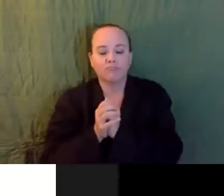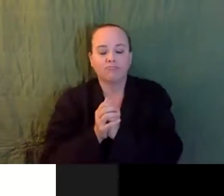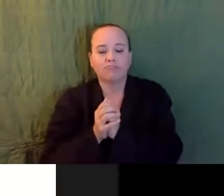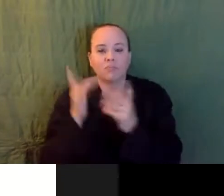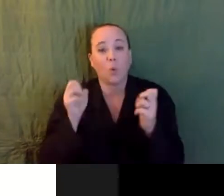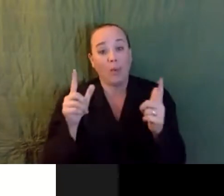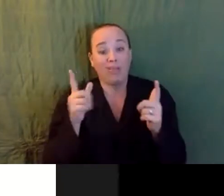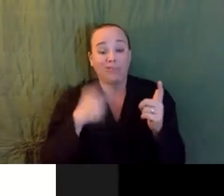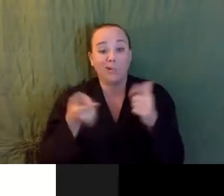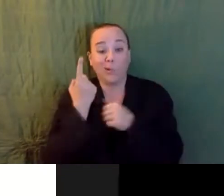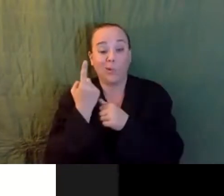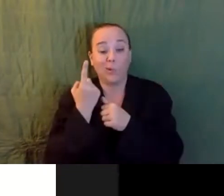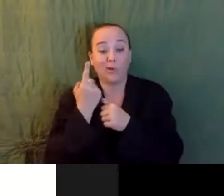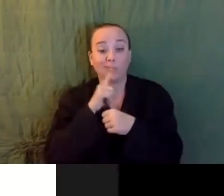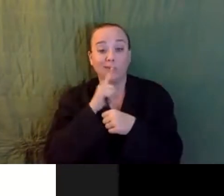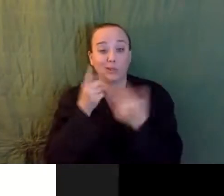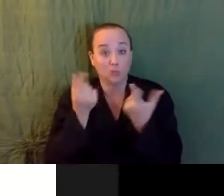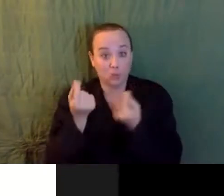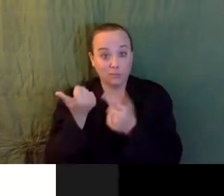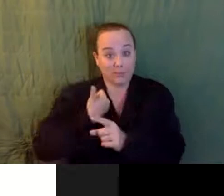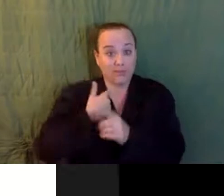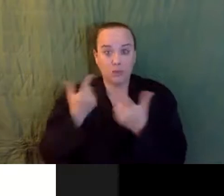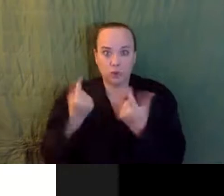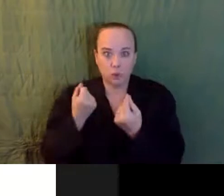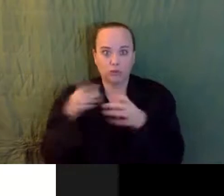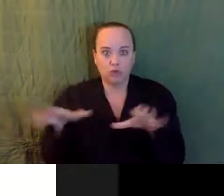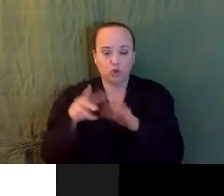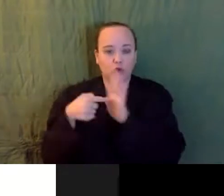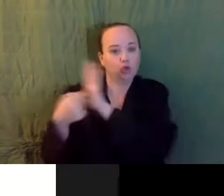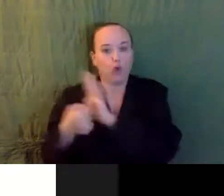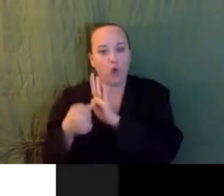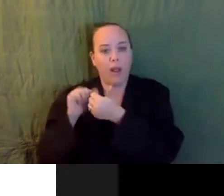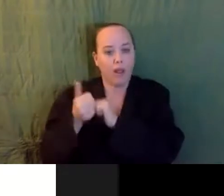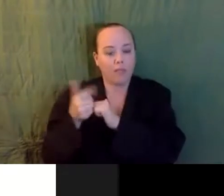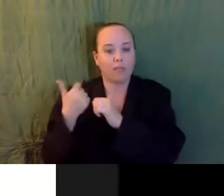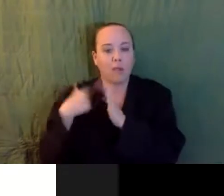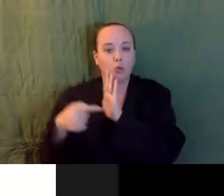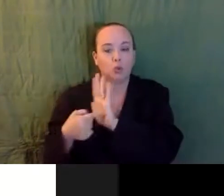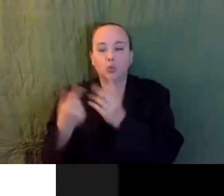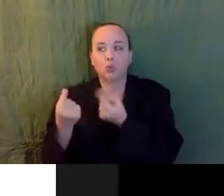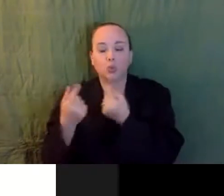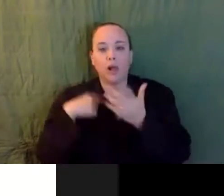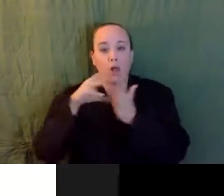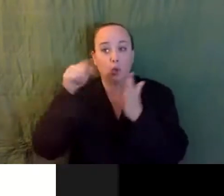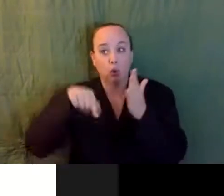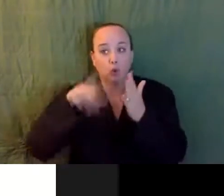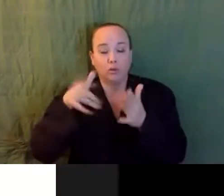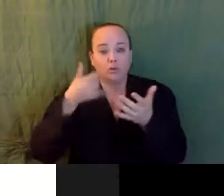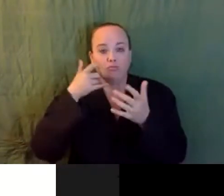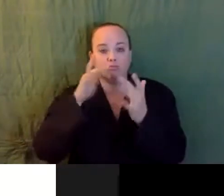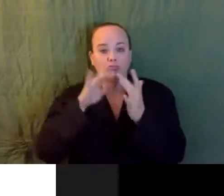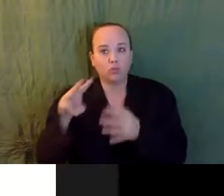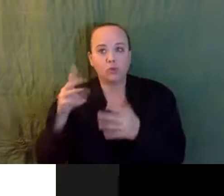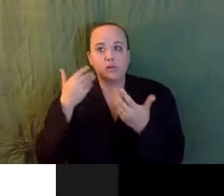Well, one, by actually doing it. I think that, I've learned something on this call. I did know that